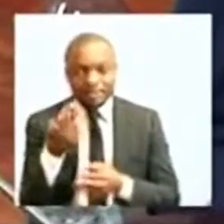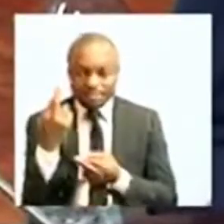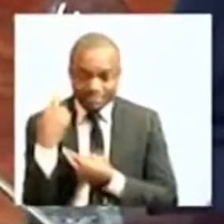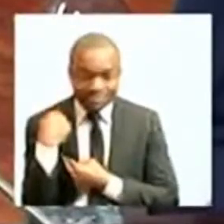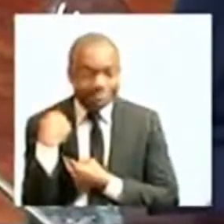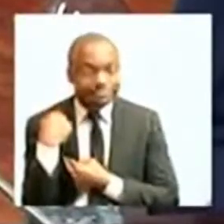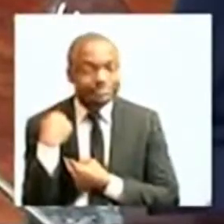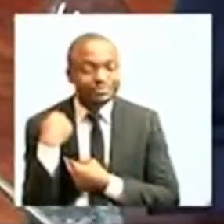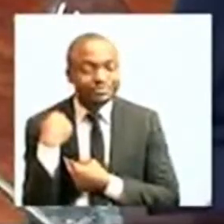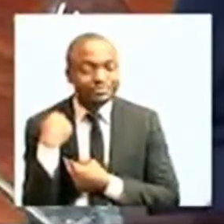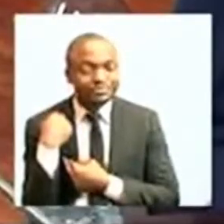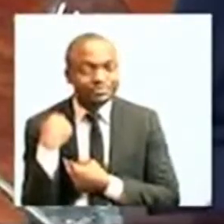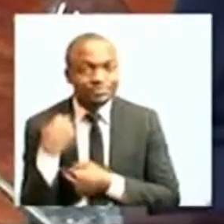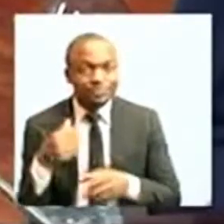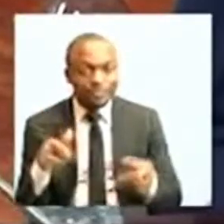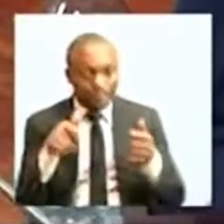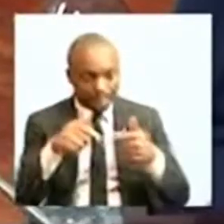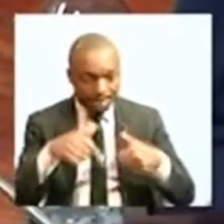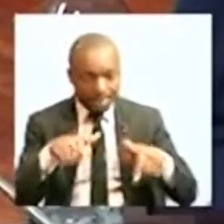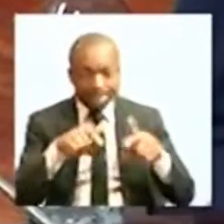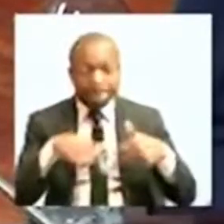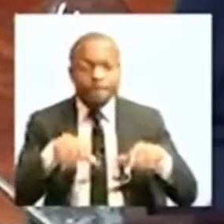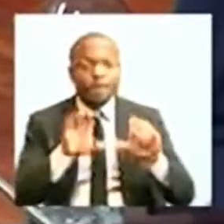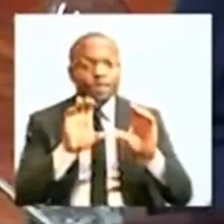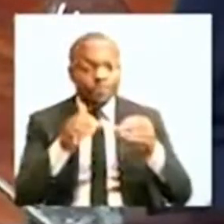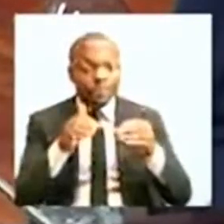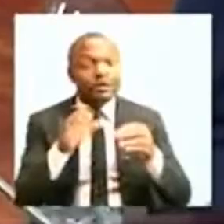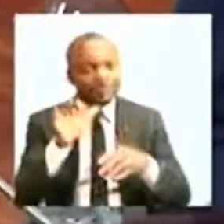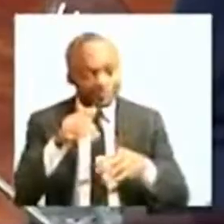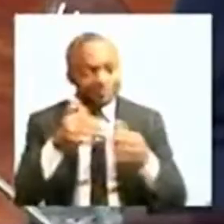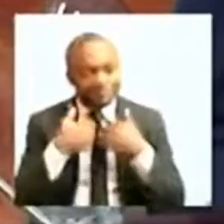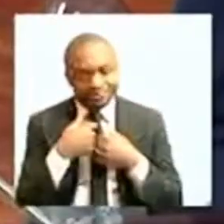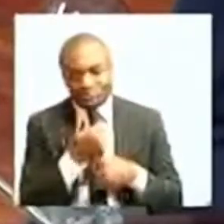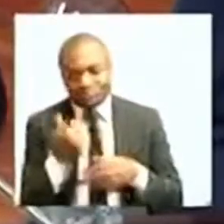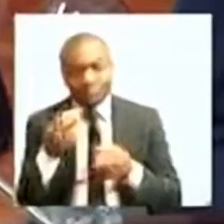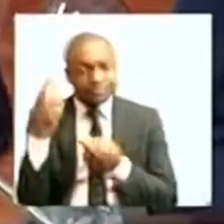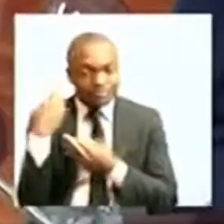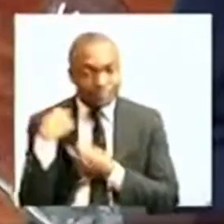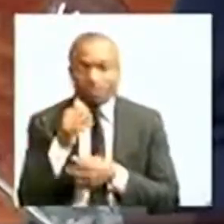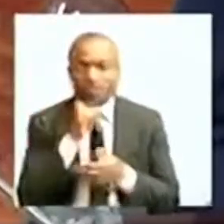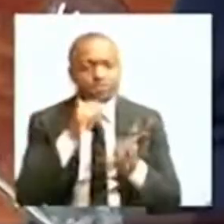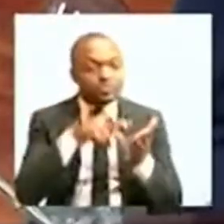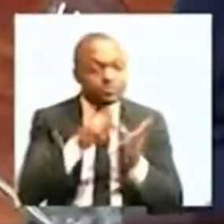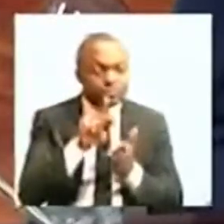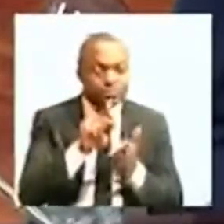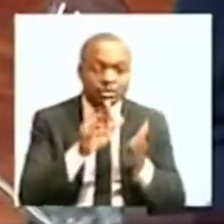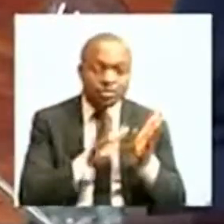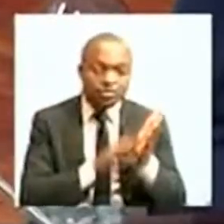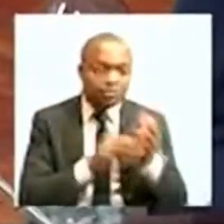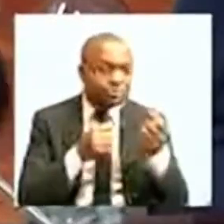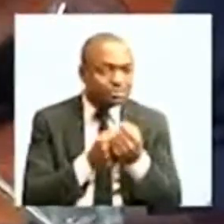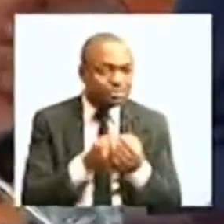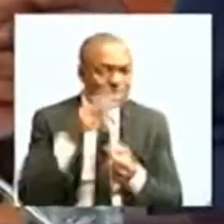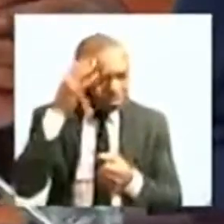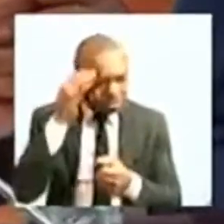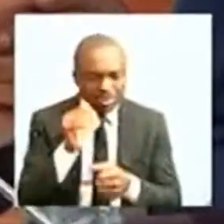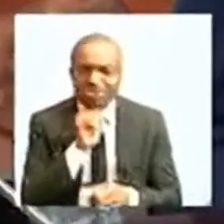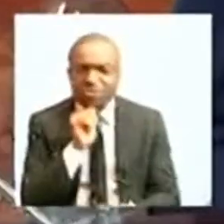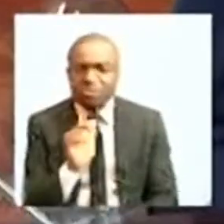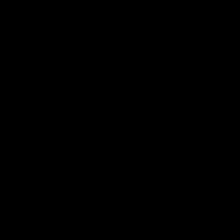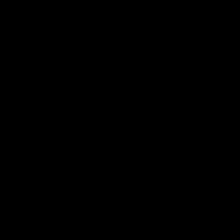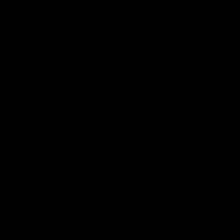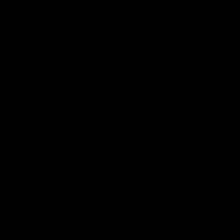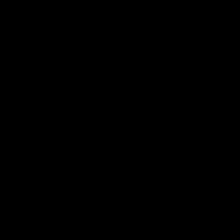obligations as a local authority? Yes, we do have other obligations. We haven't paid bursaries, we haven't done it. So why aren't you spending this money on